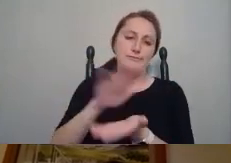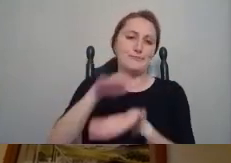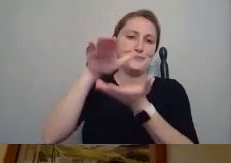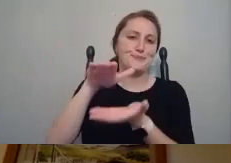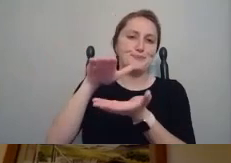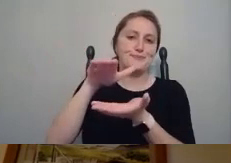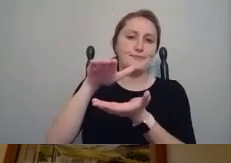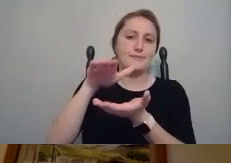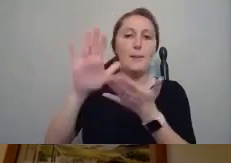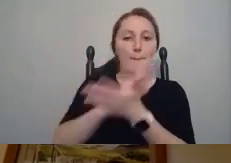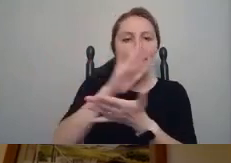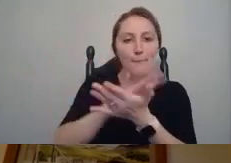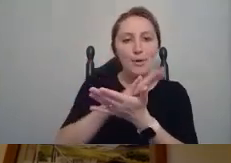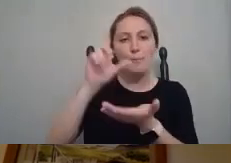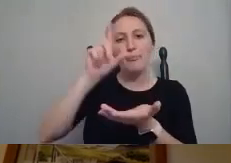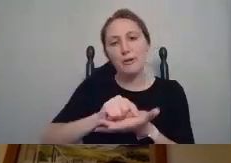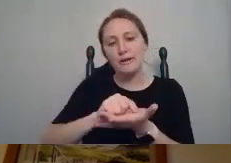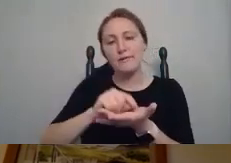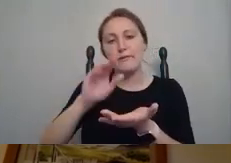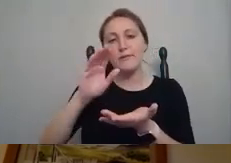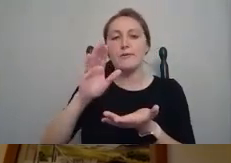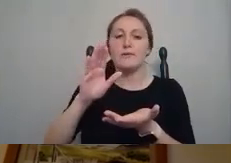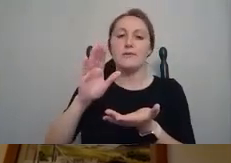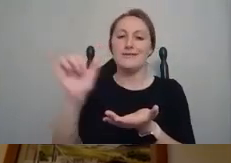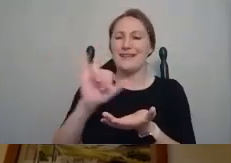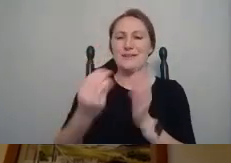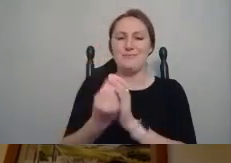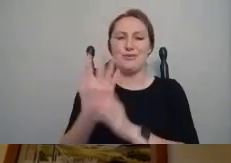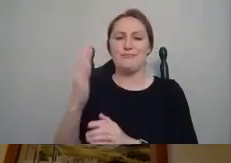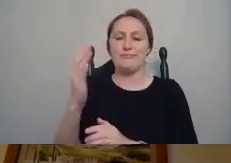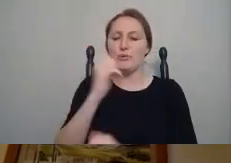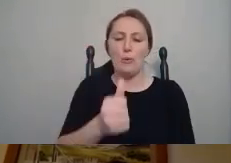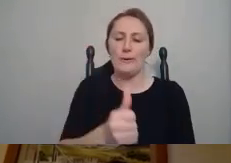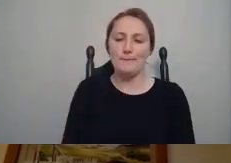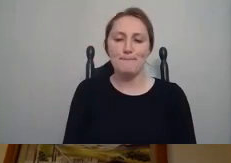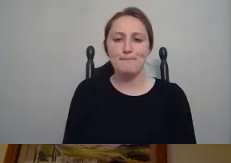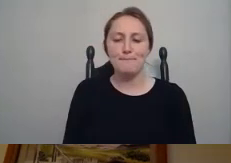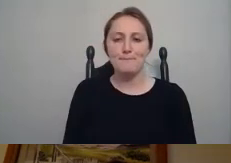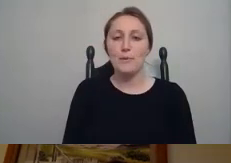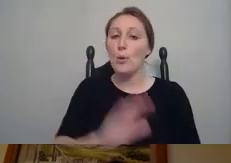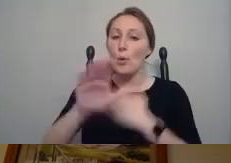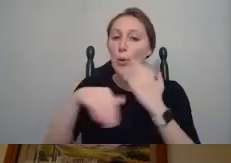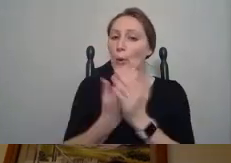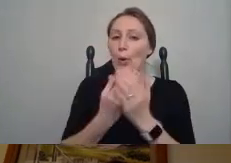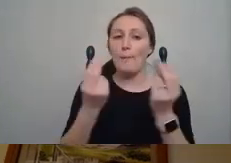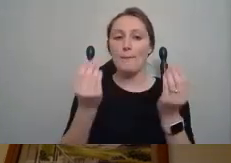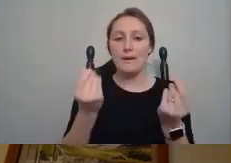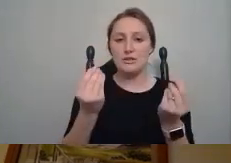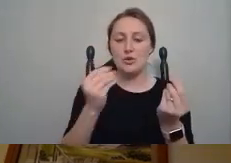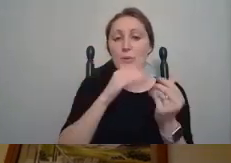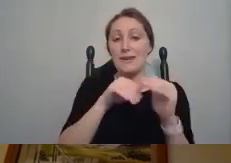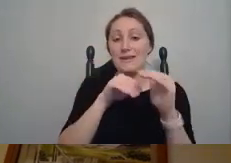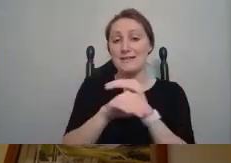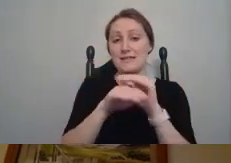in the paper hard copy form that they were in the springtime. So all materials will be